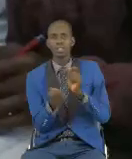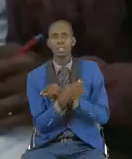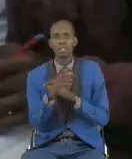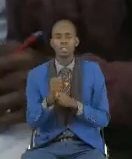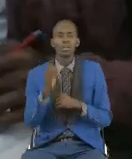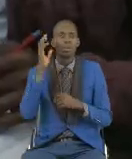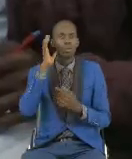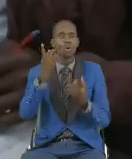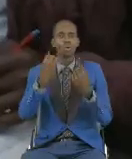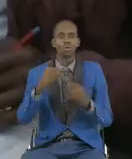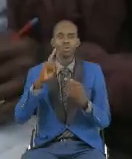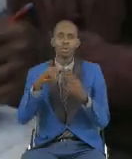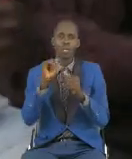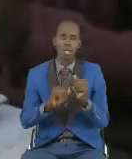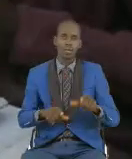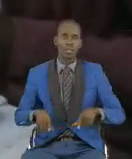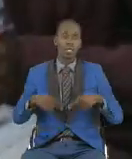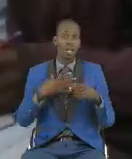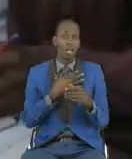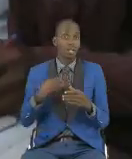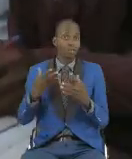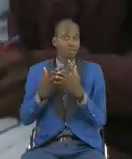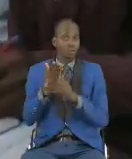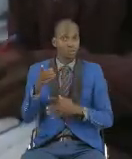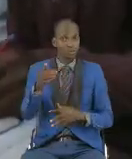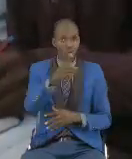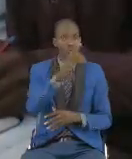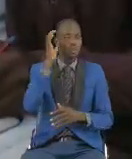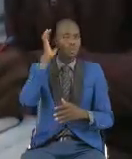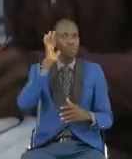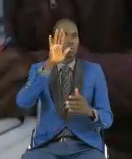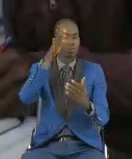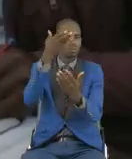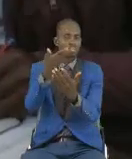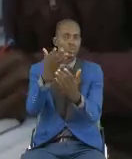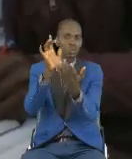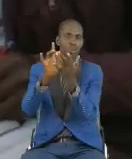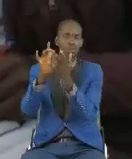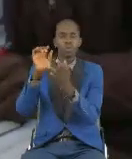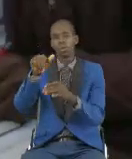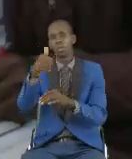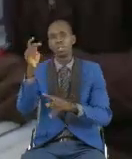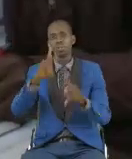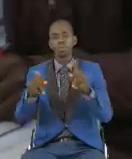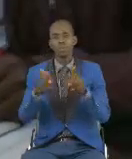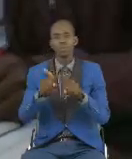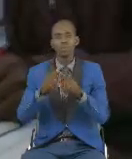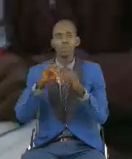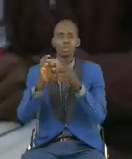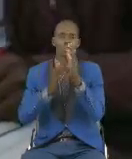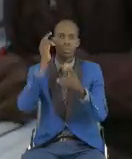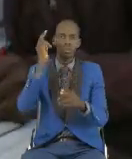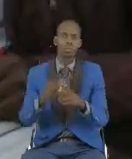to every life, and through you will get to other people too, in Jesus' name.